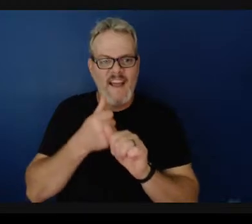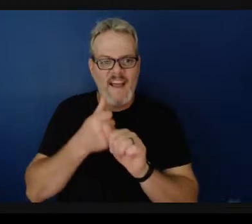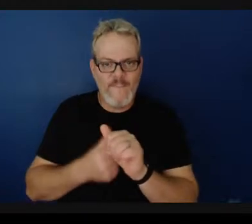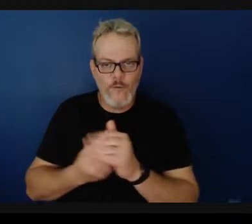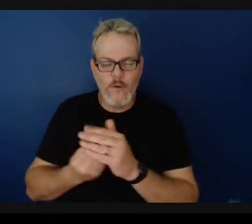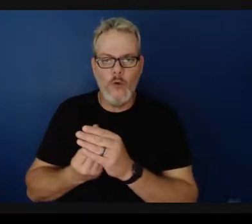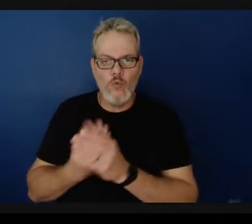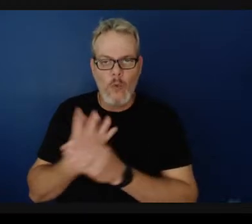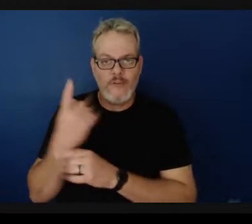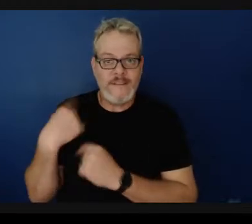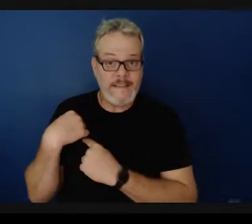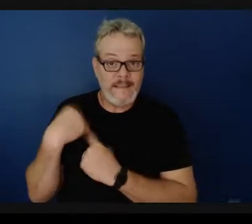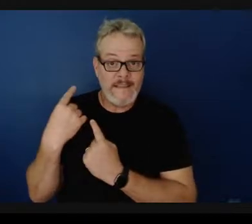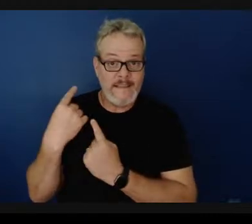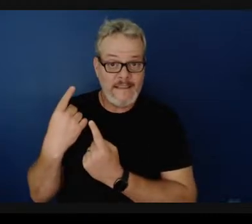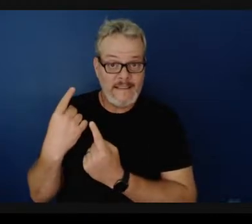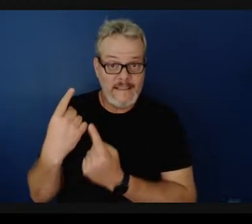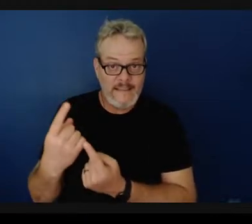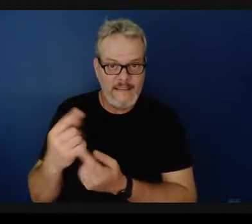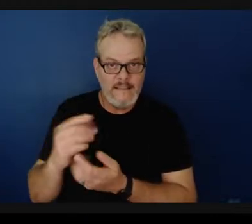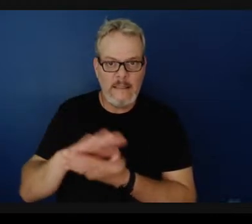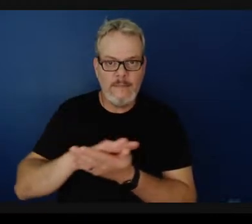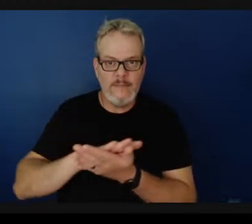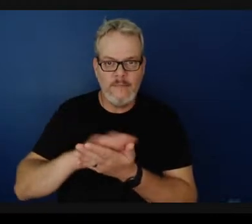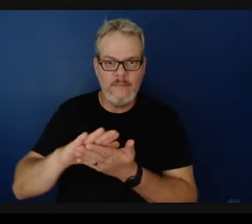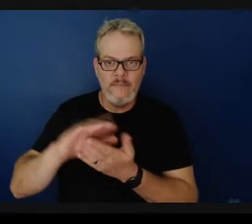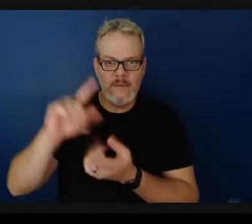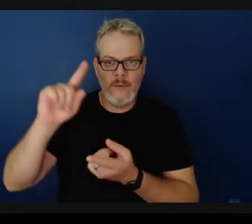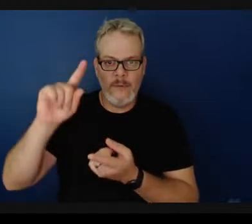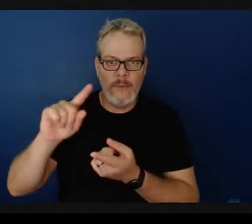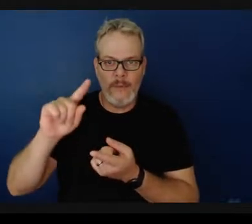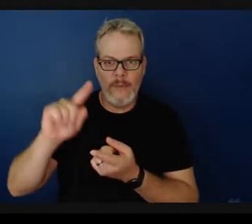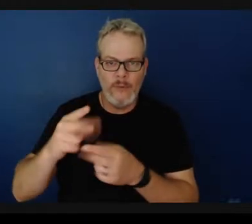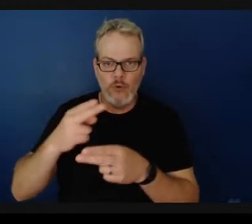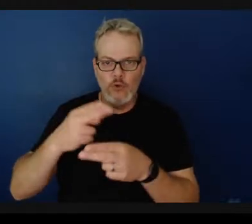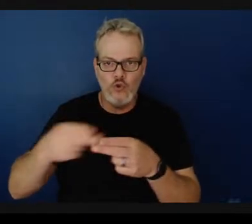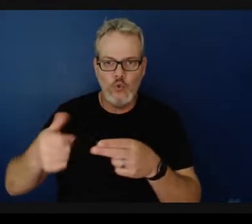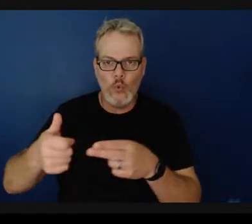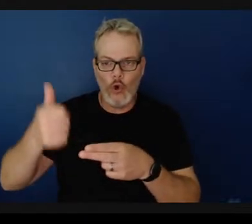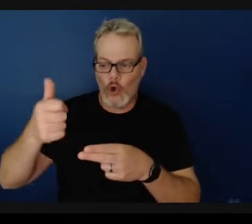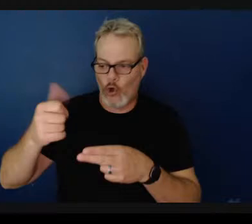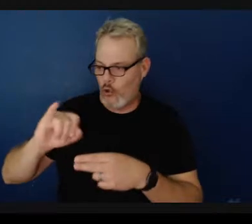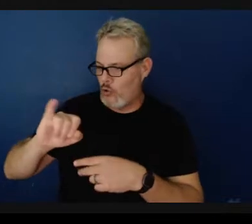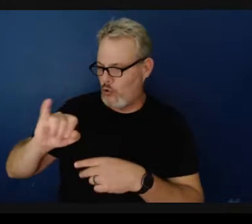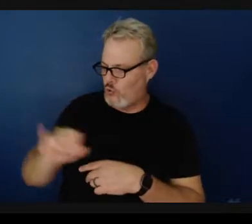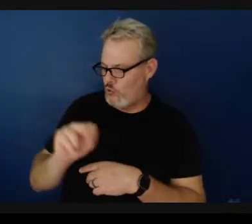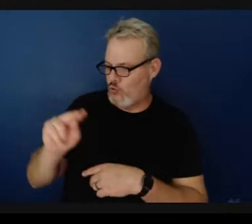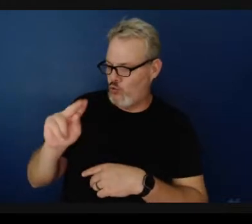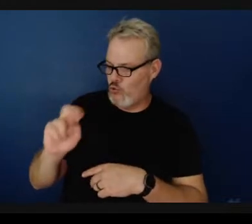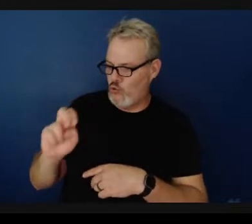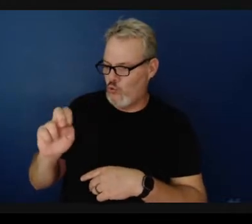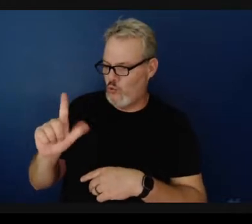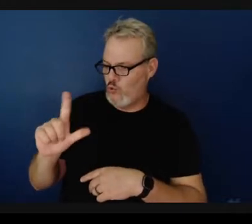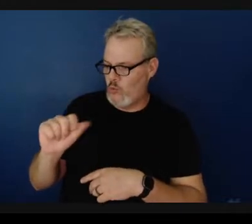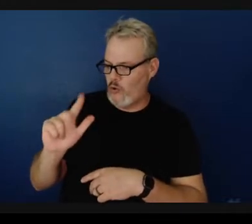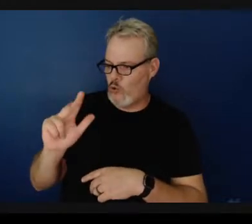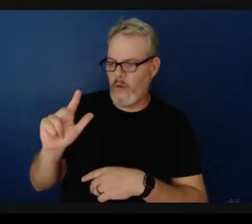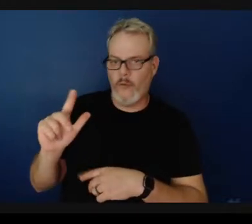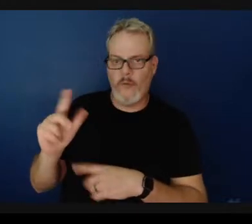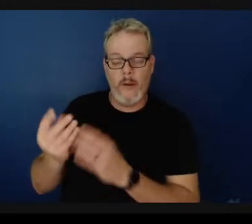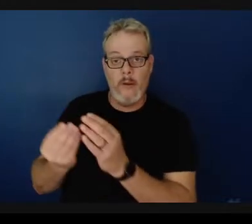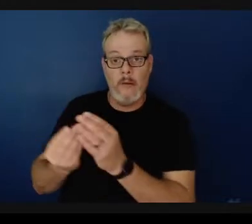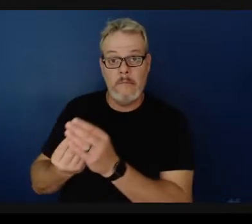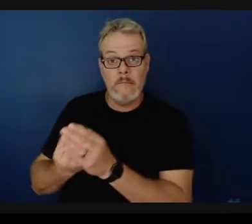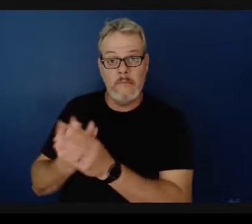then has been shorter and briefer. We had June 23 on the southwest wall of Kilauea. It popped up,